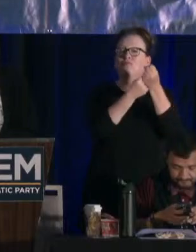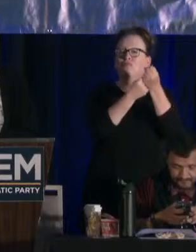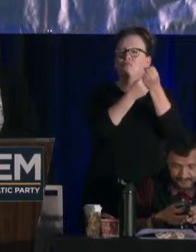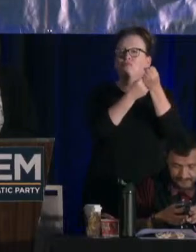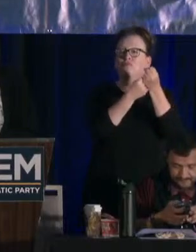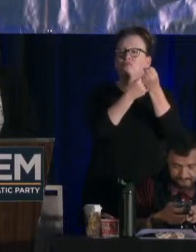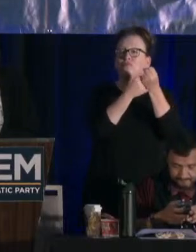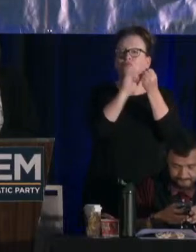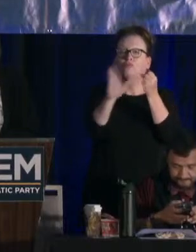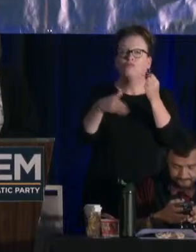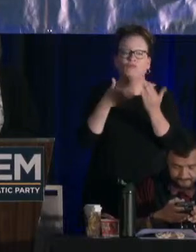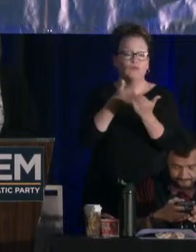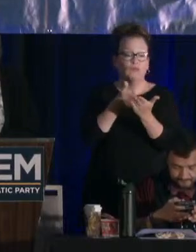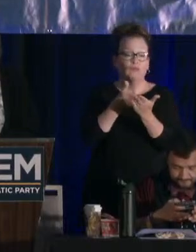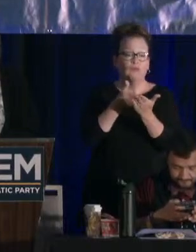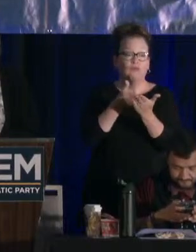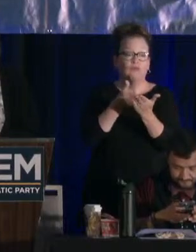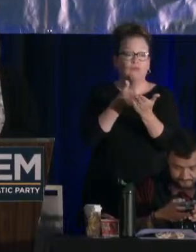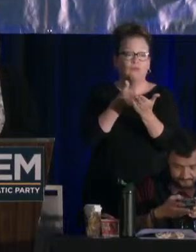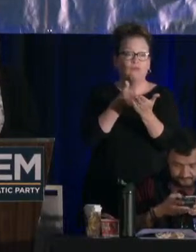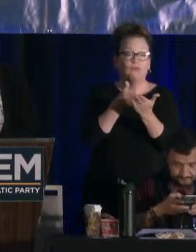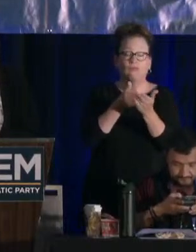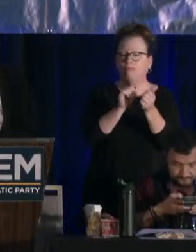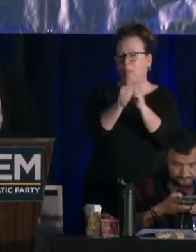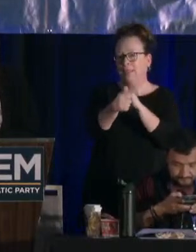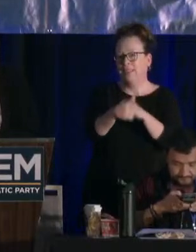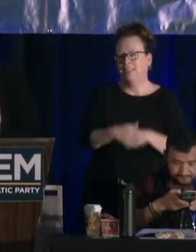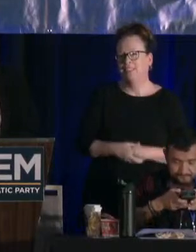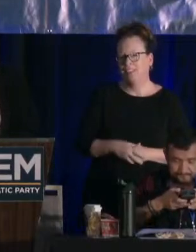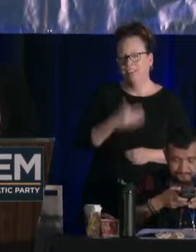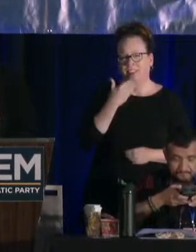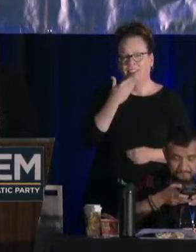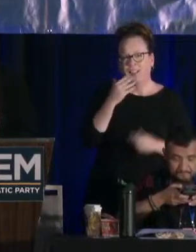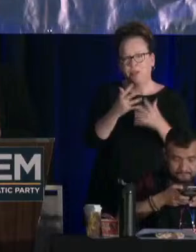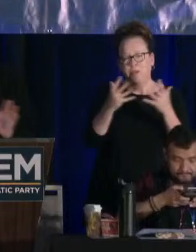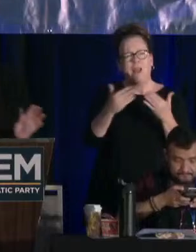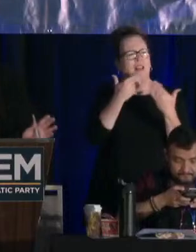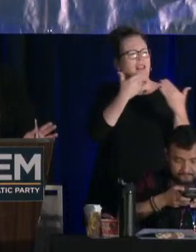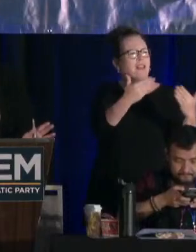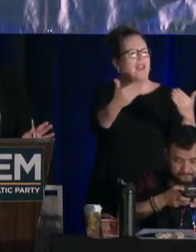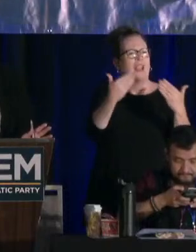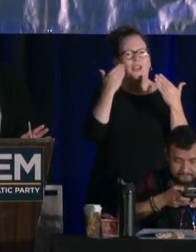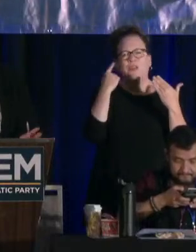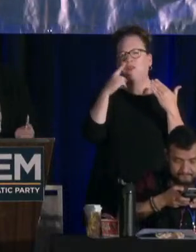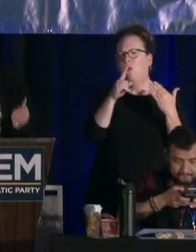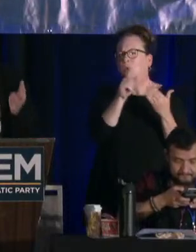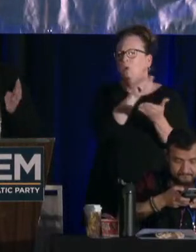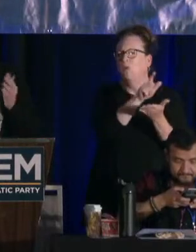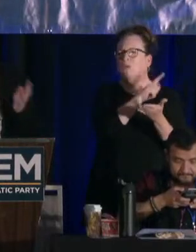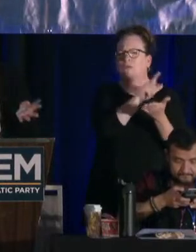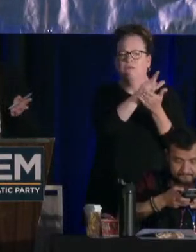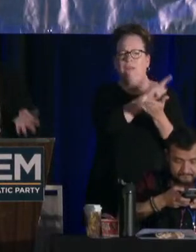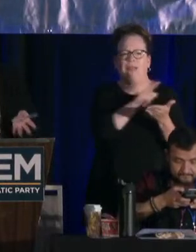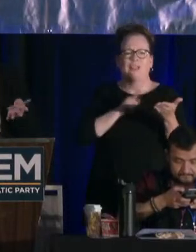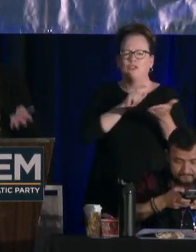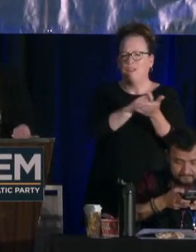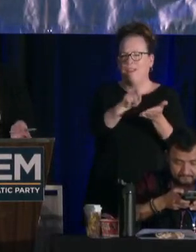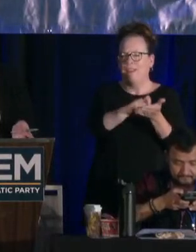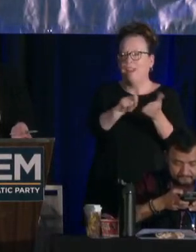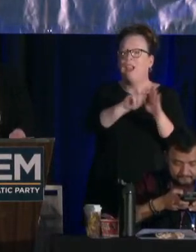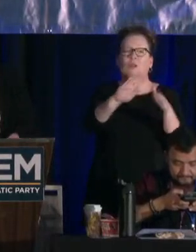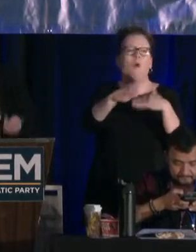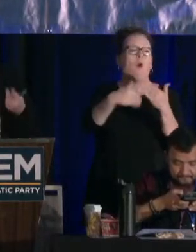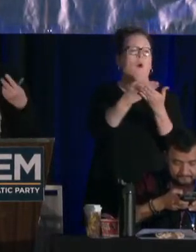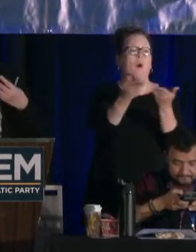favor? Opposed? Motion carries. Thank you so much, and thank you so much to the Legislation Committee and to all of you for